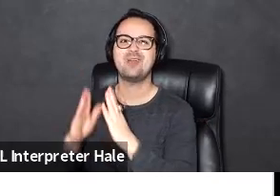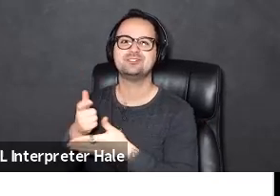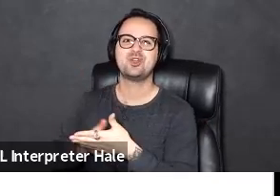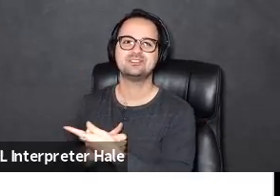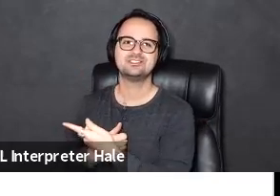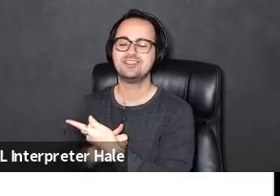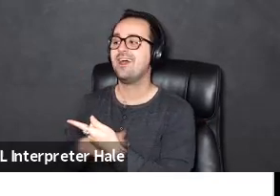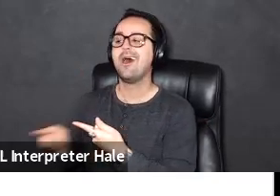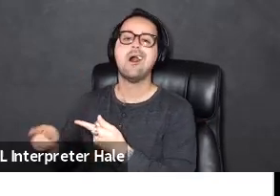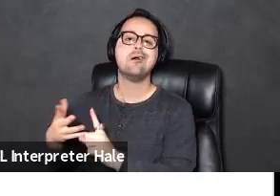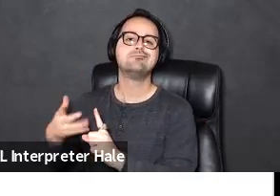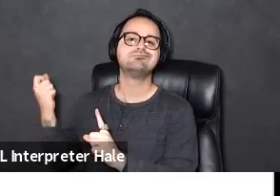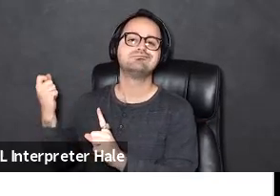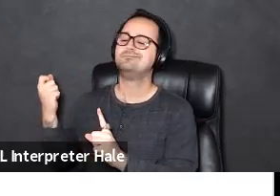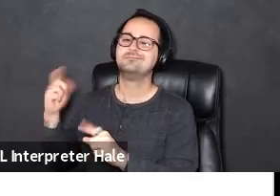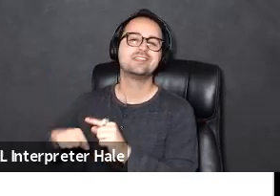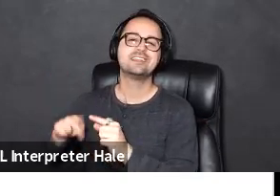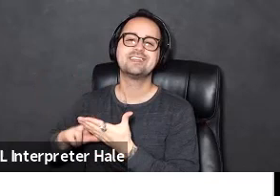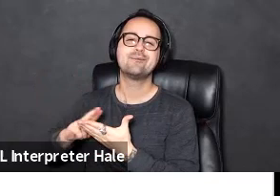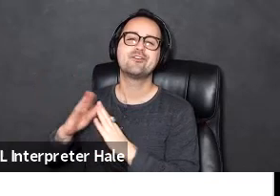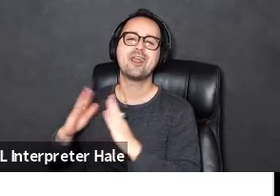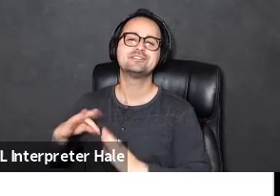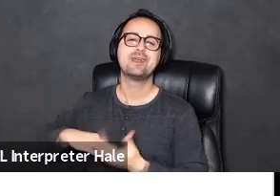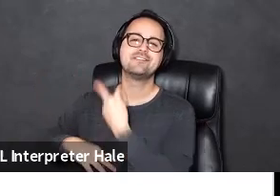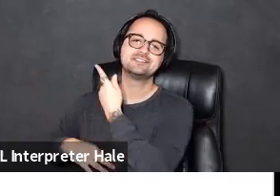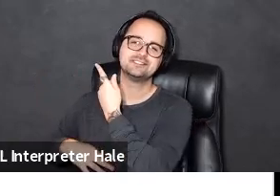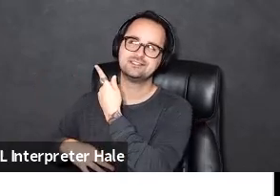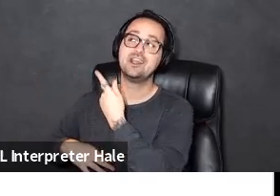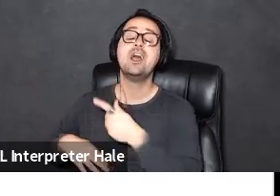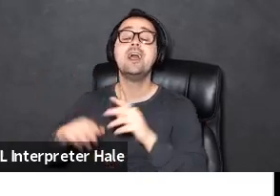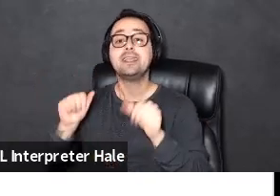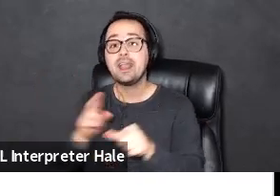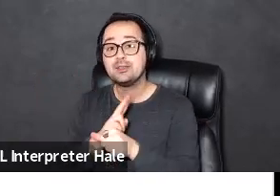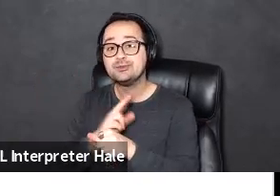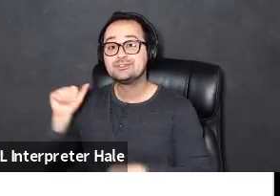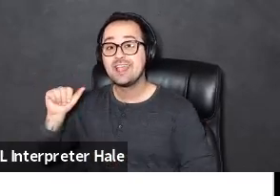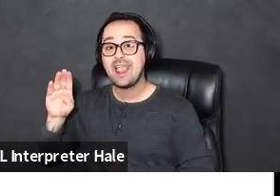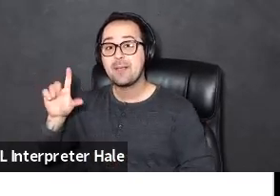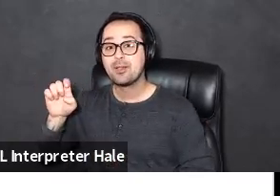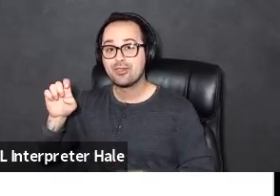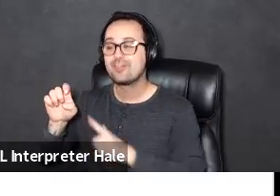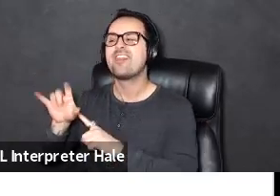it disqualifies the housing benefits. What you can do is you can use the money in an ABLE to pay for those housing benefits because it's pretty